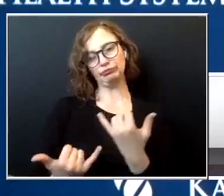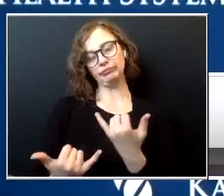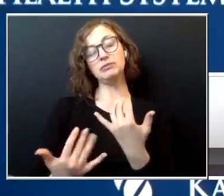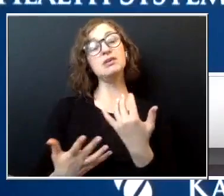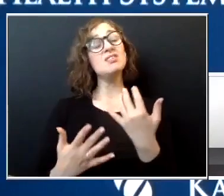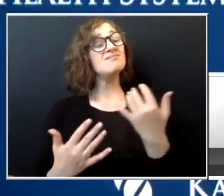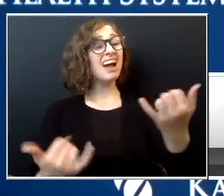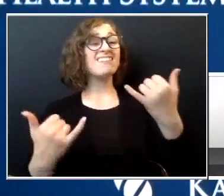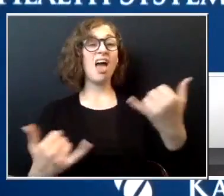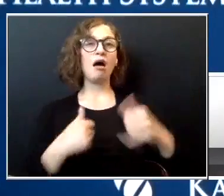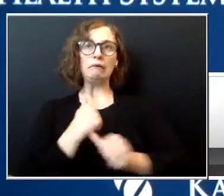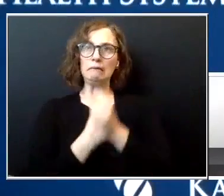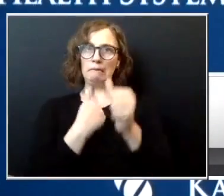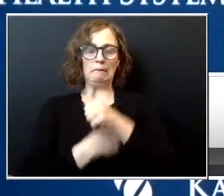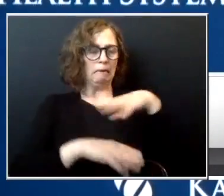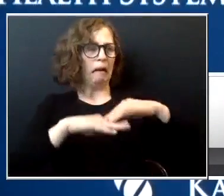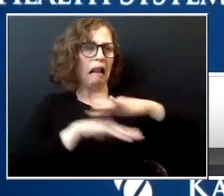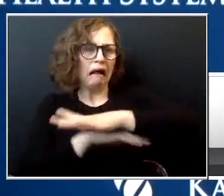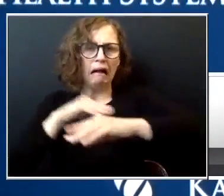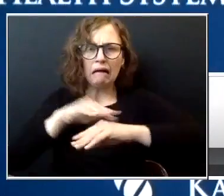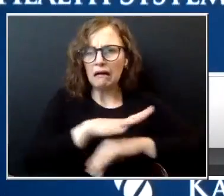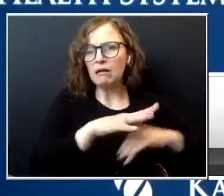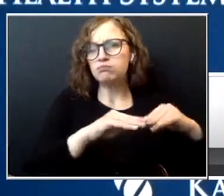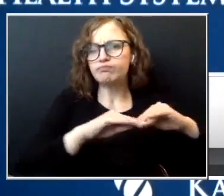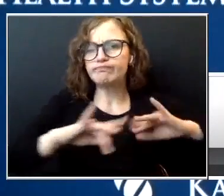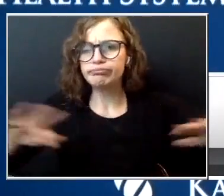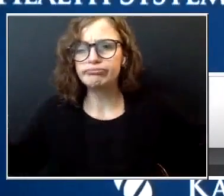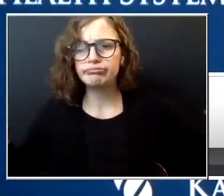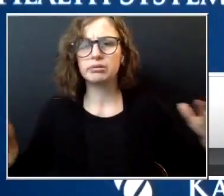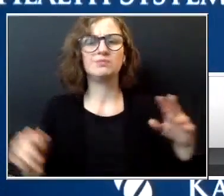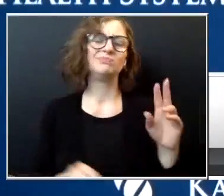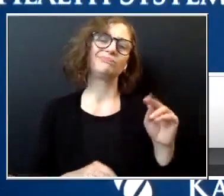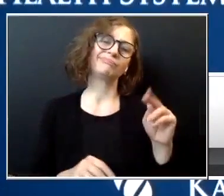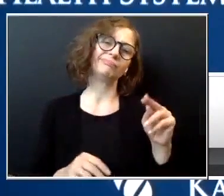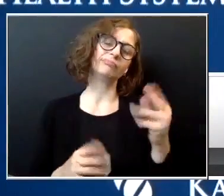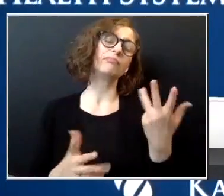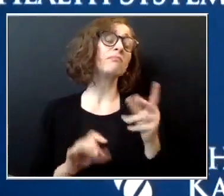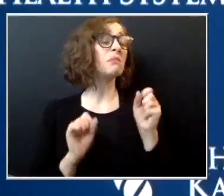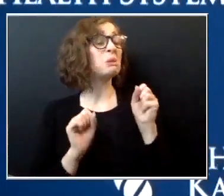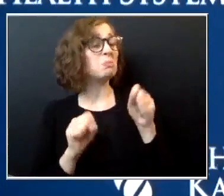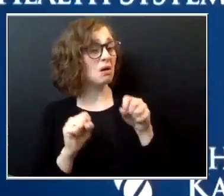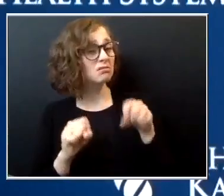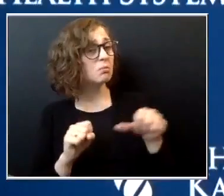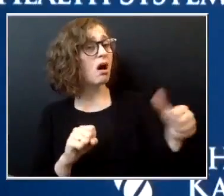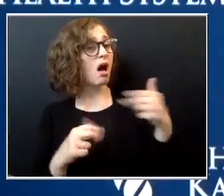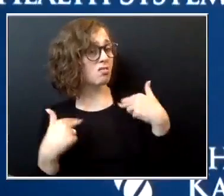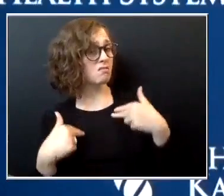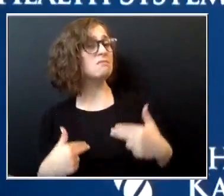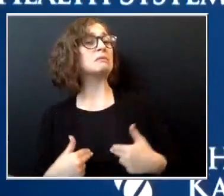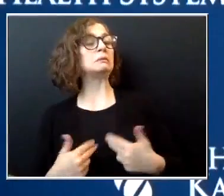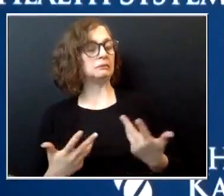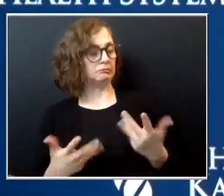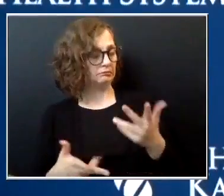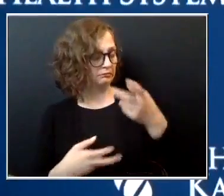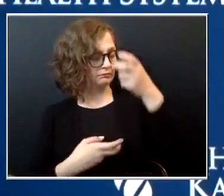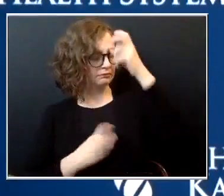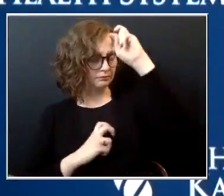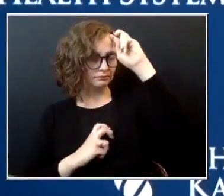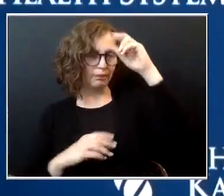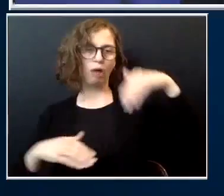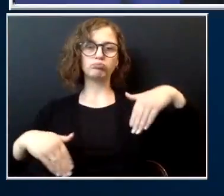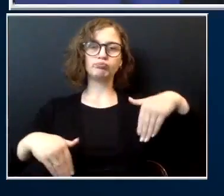transmission. There is the possibility that other humans have been infected. We just haven't diagnosed it, but we need to continue to be vigilant and